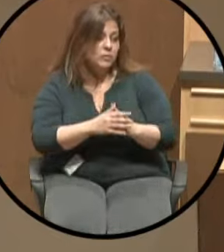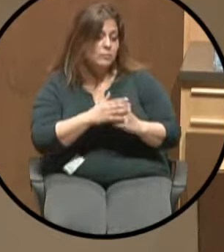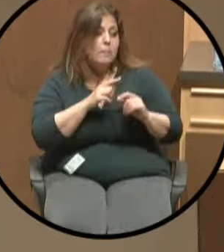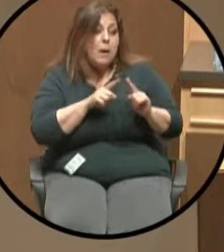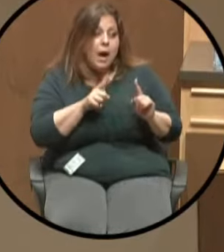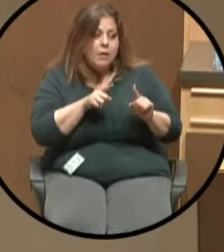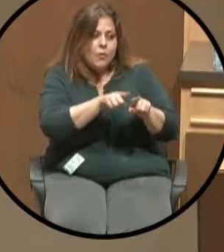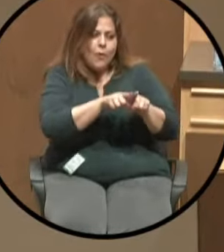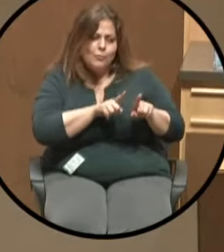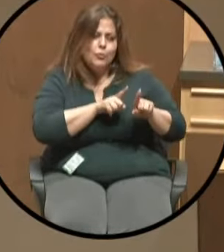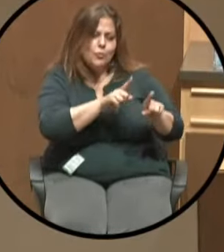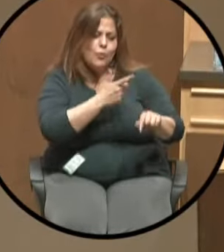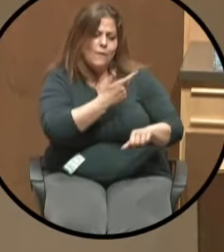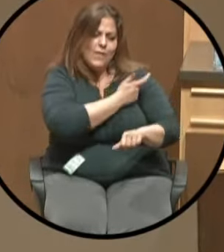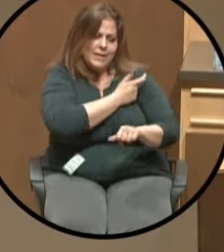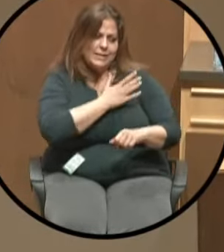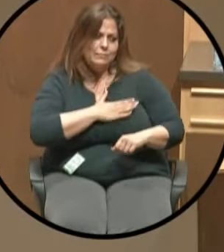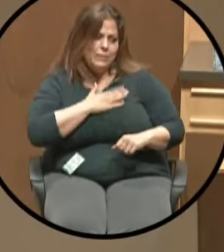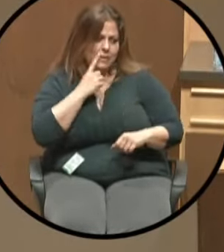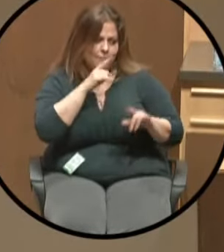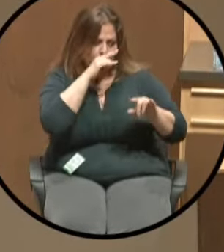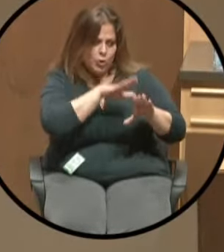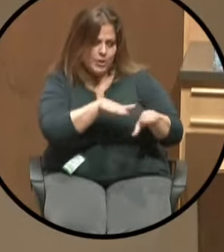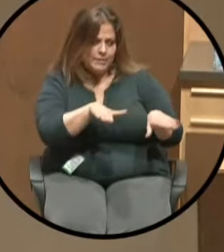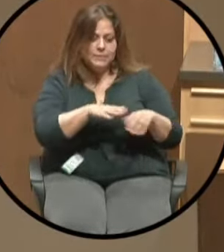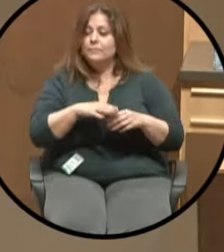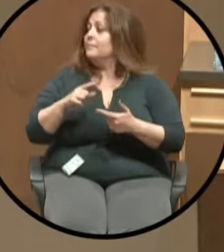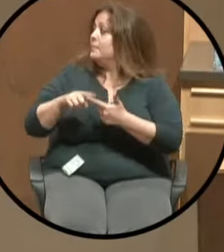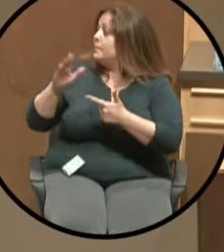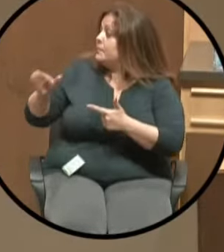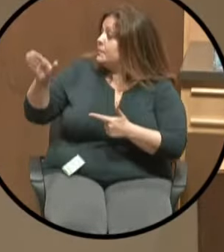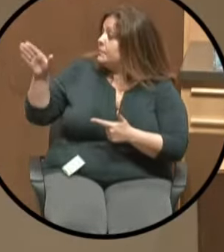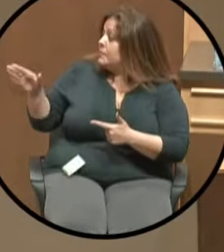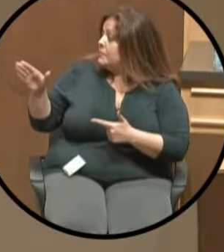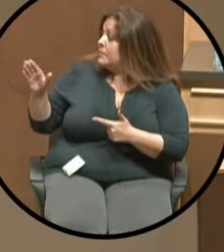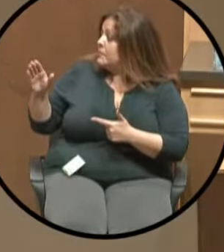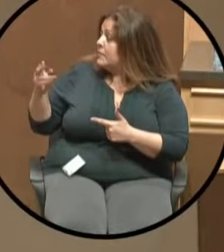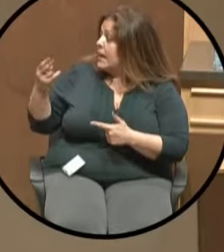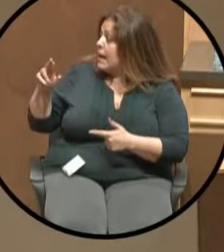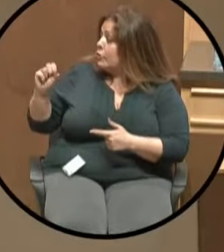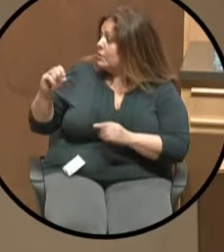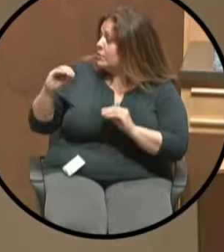you. Dr. Harris, any last words? Dr. Mansfield.